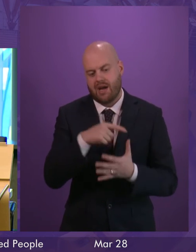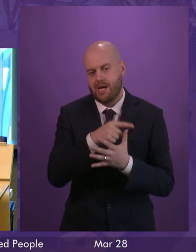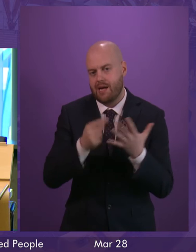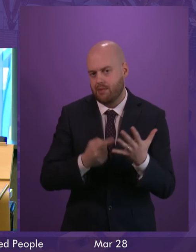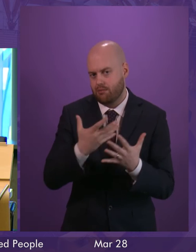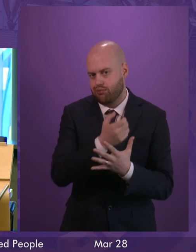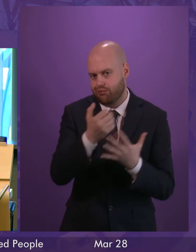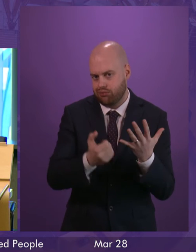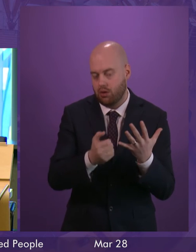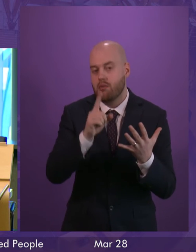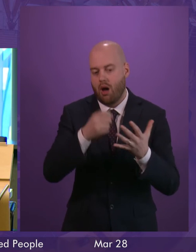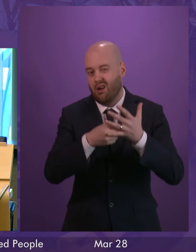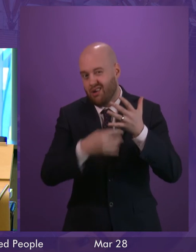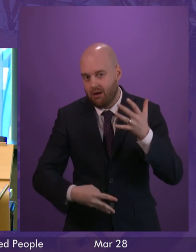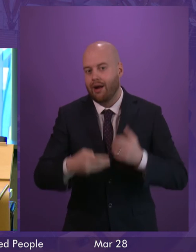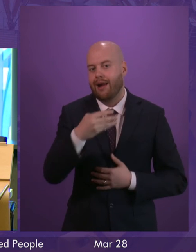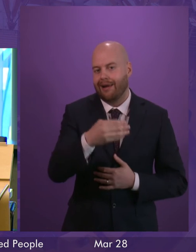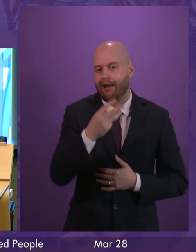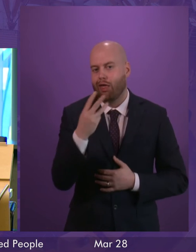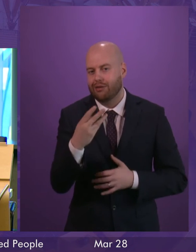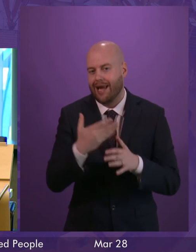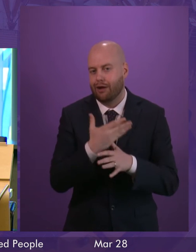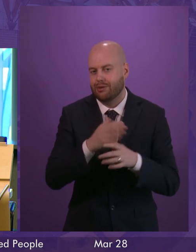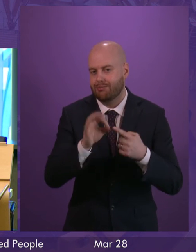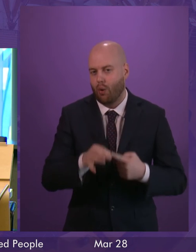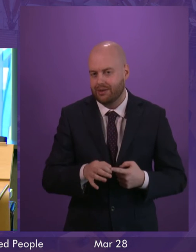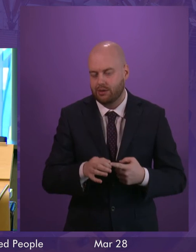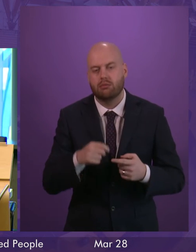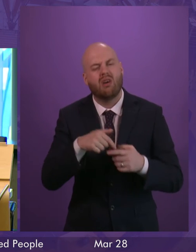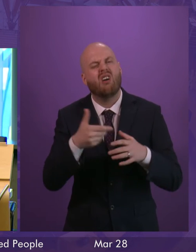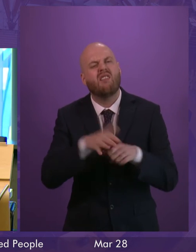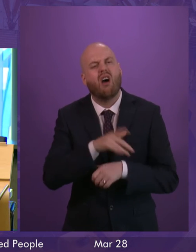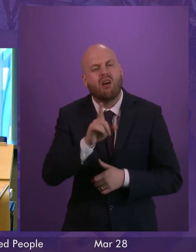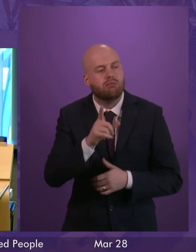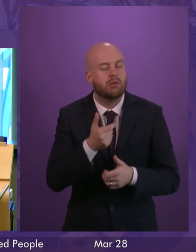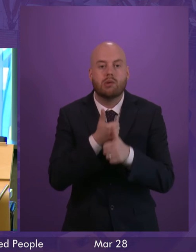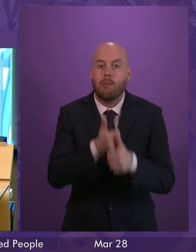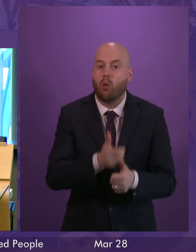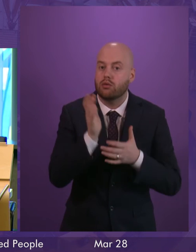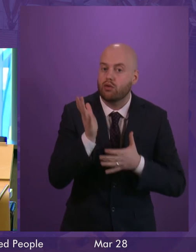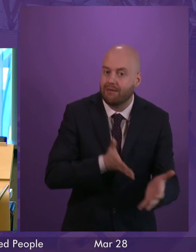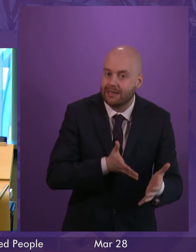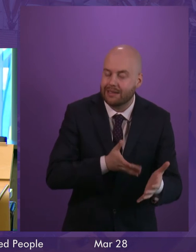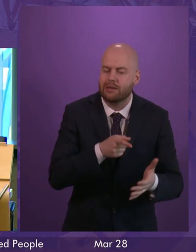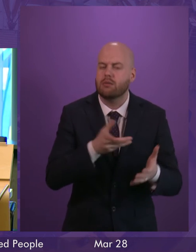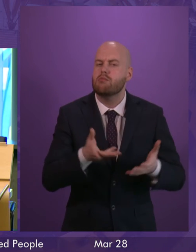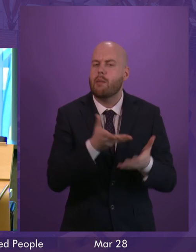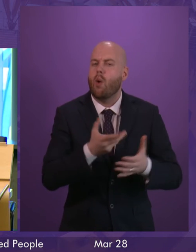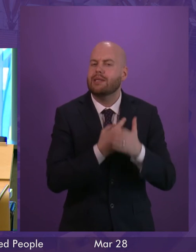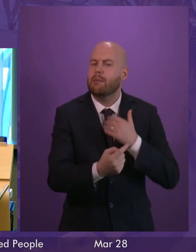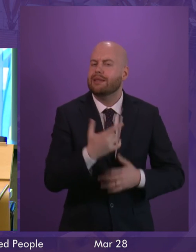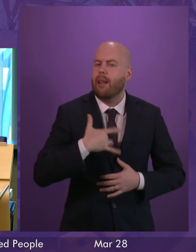93 action points. The five ambitions are centred on support services that promote independent living, choice and opportunity,